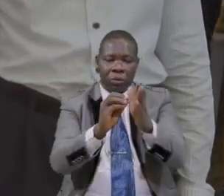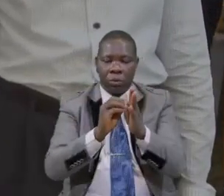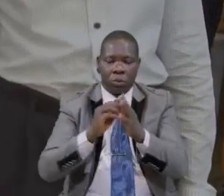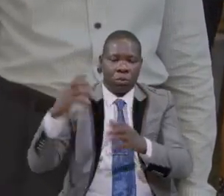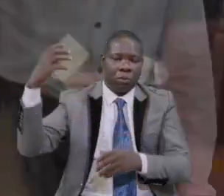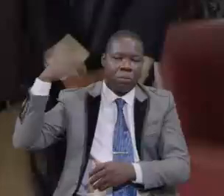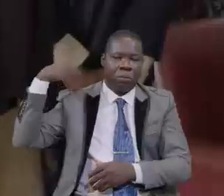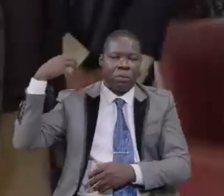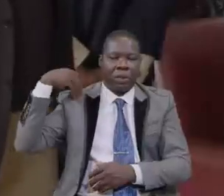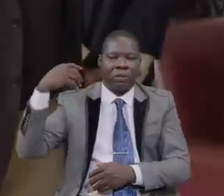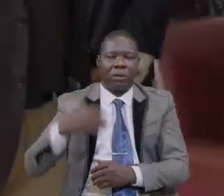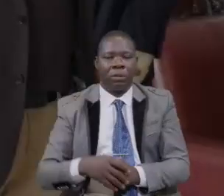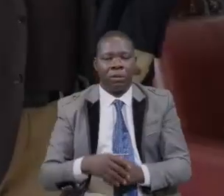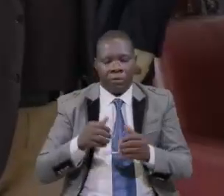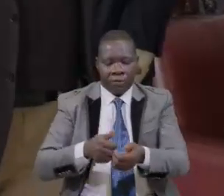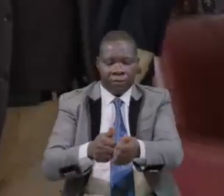Follow him.